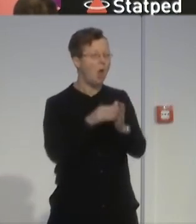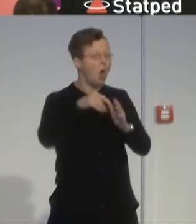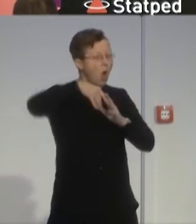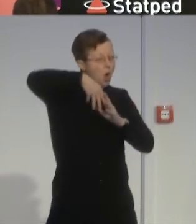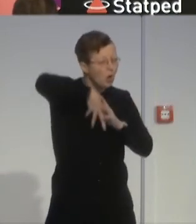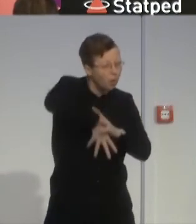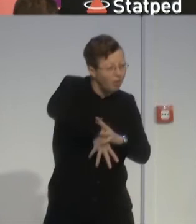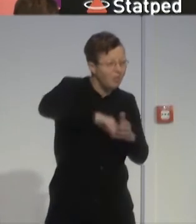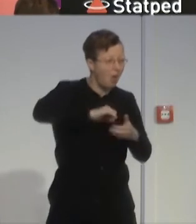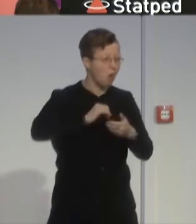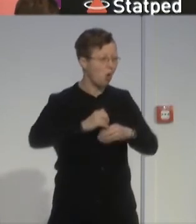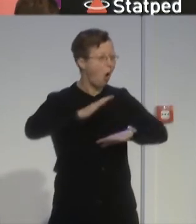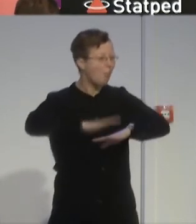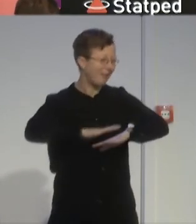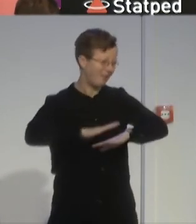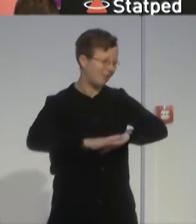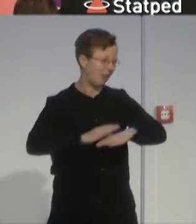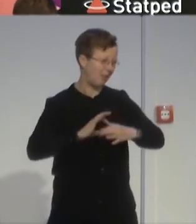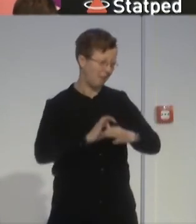origin.